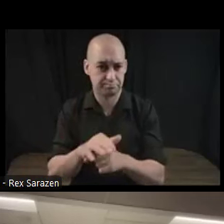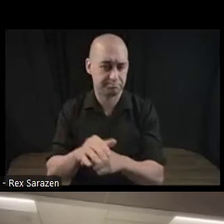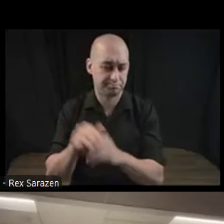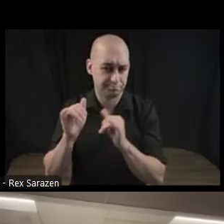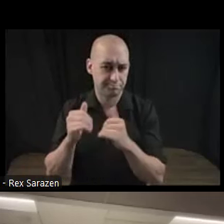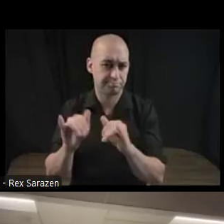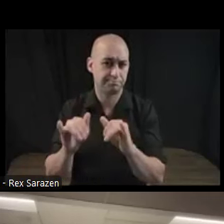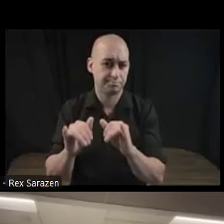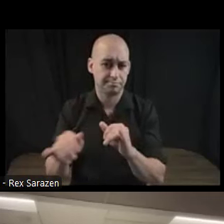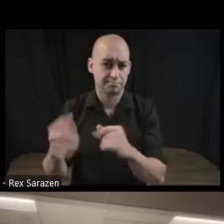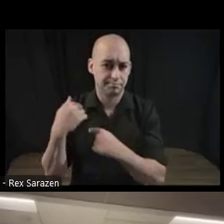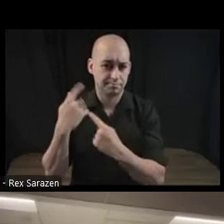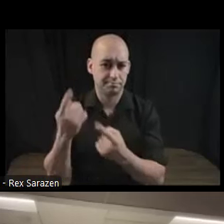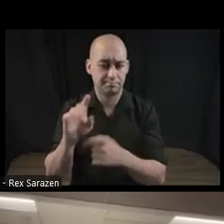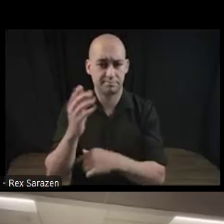I think it's $15 million.